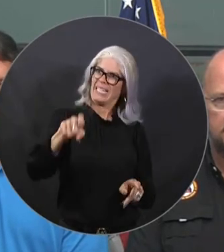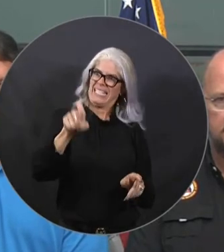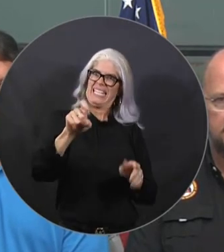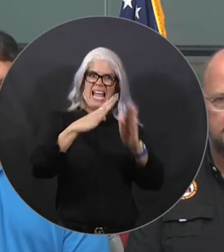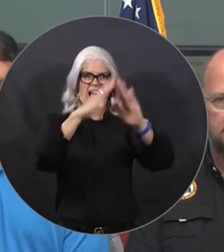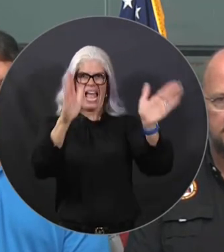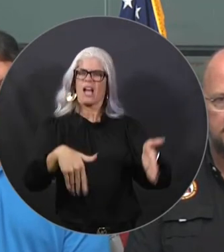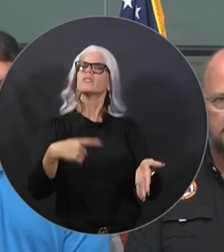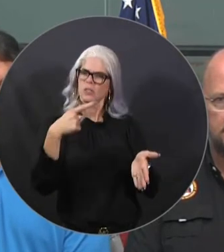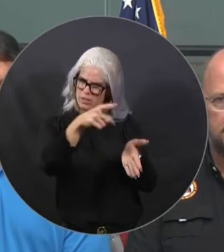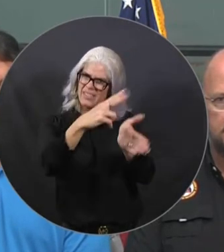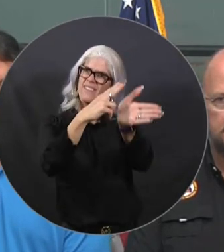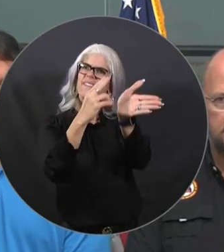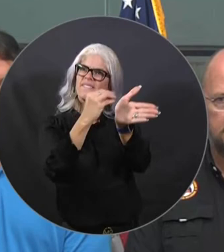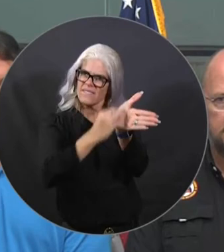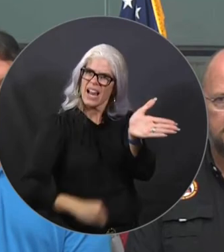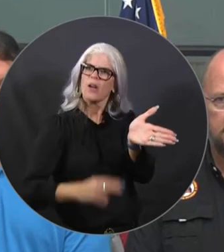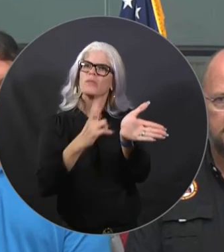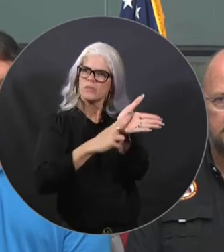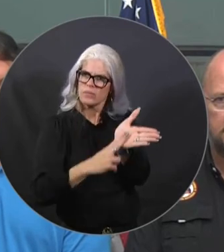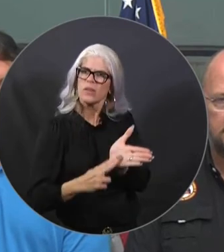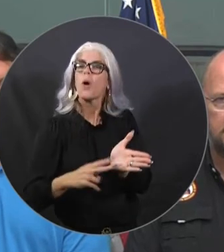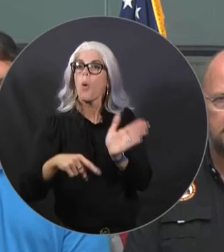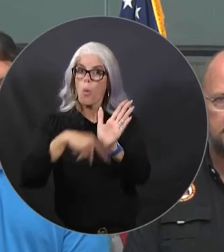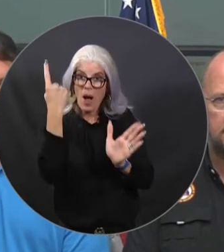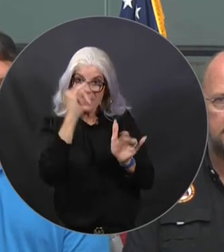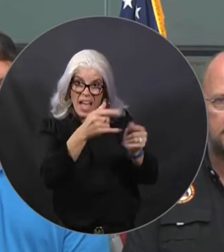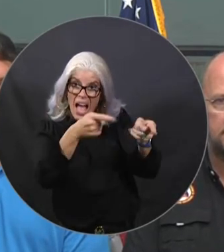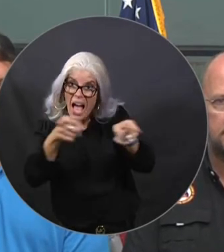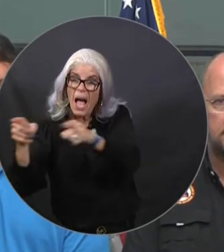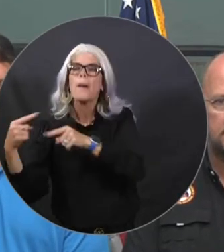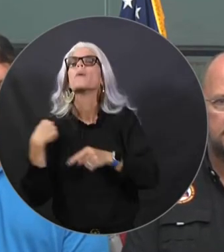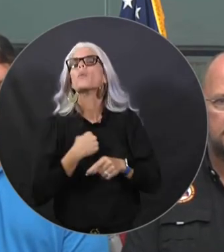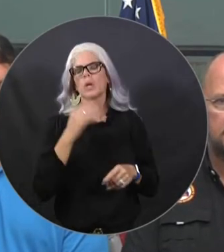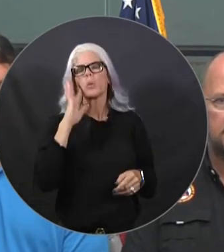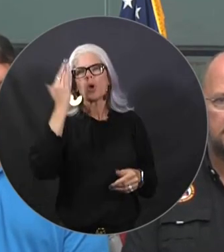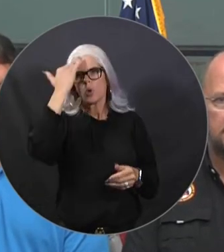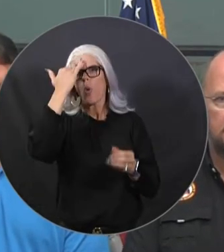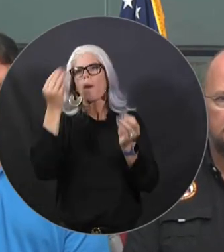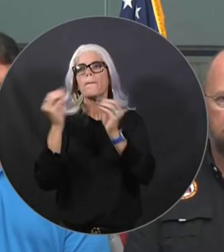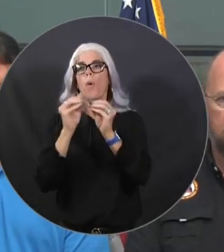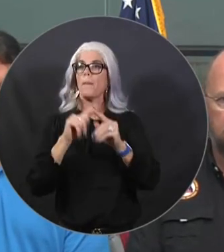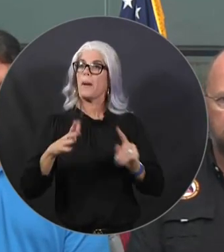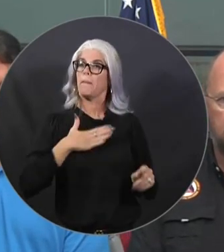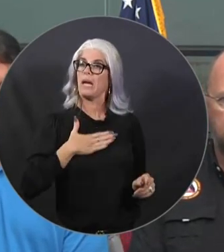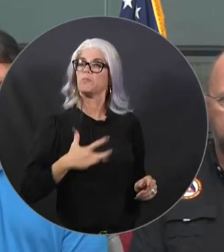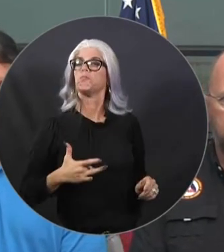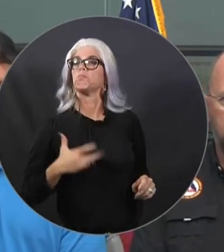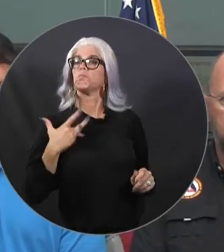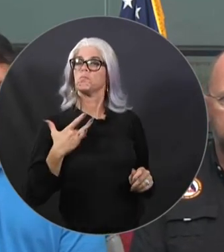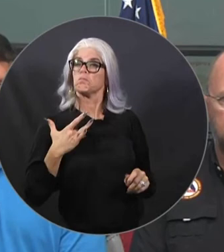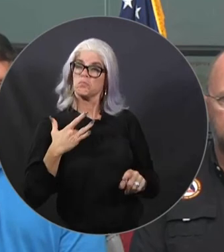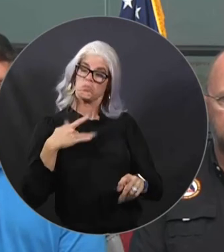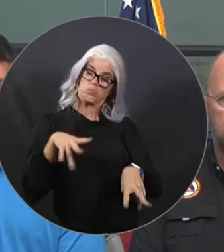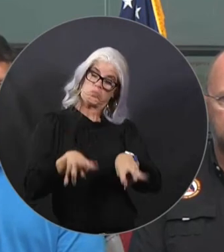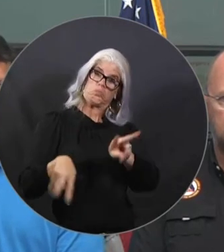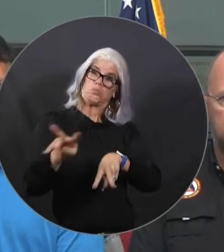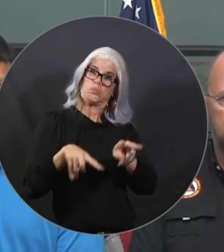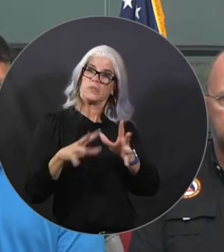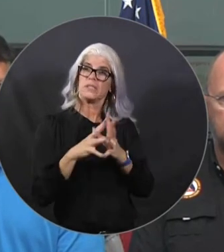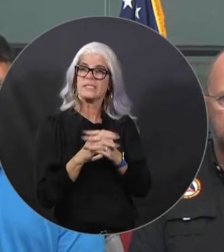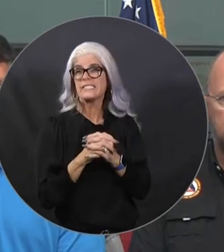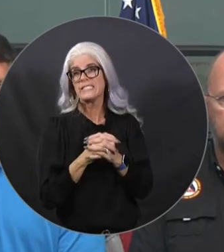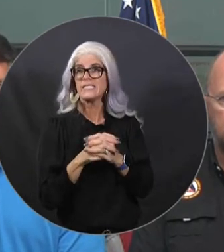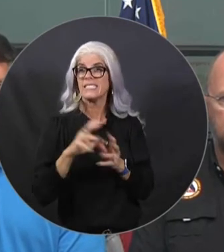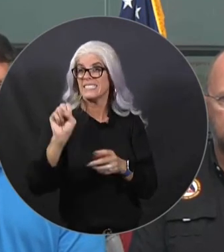think you'll have a better sense at that point. But my sense would be, just kind of looking at it, Sanibel had some